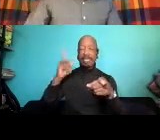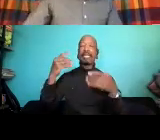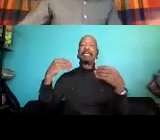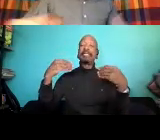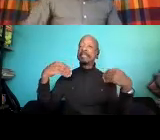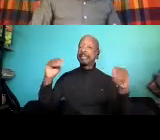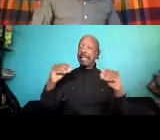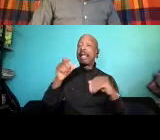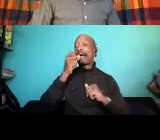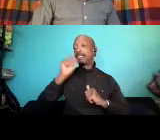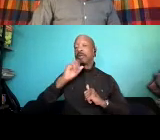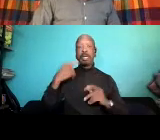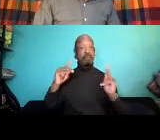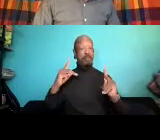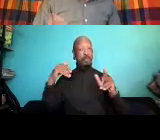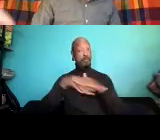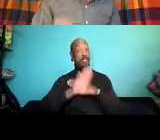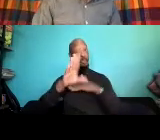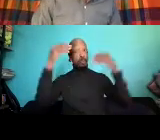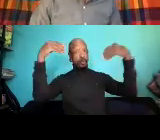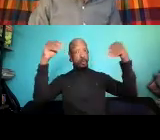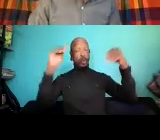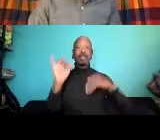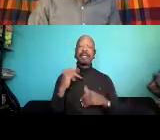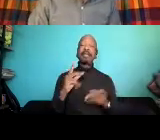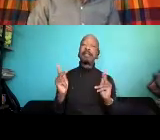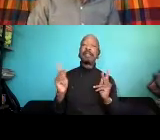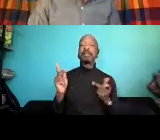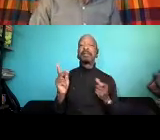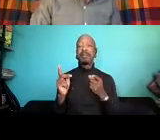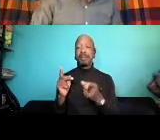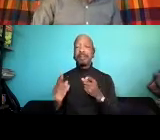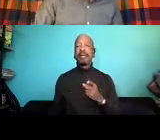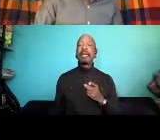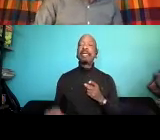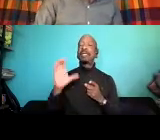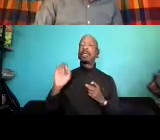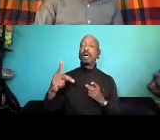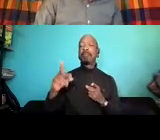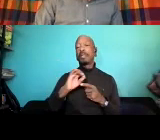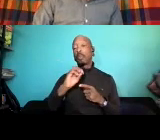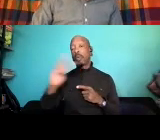have people coming into your store, like the folks at Mandela Cooperative in West Oakland?